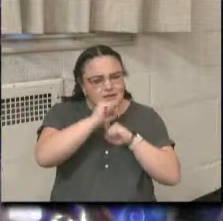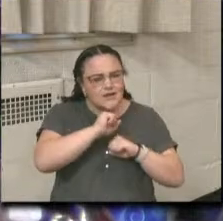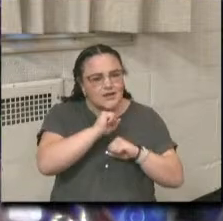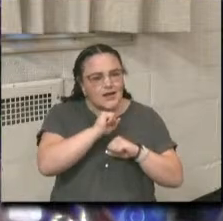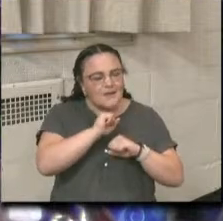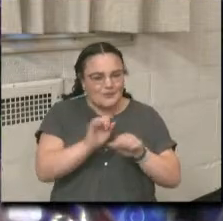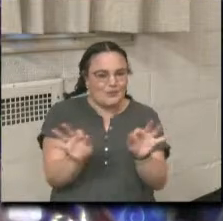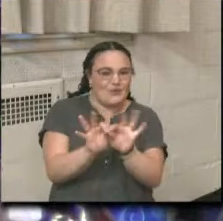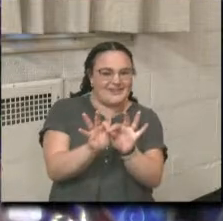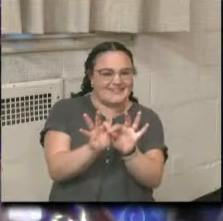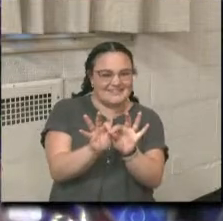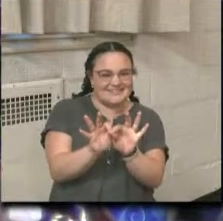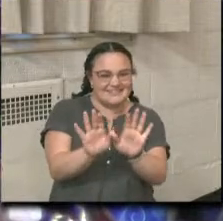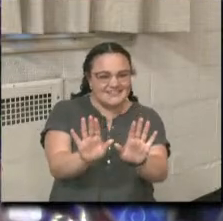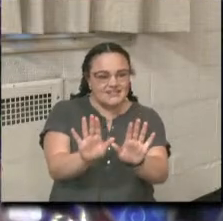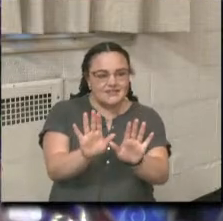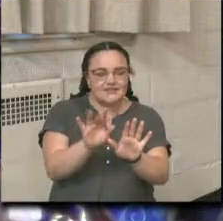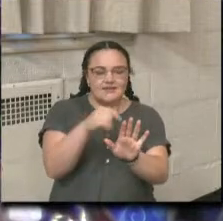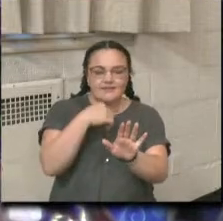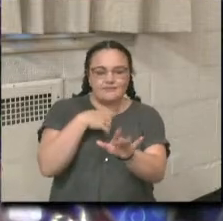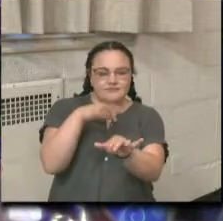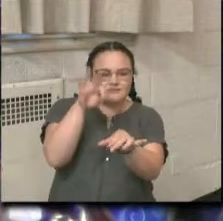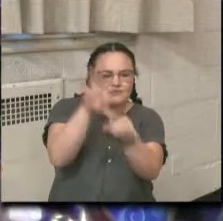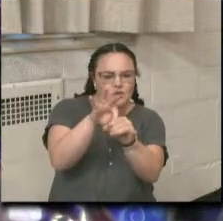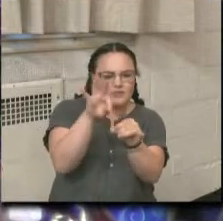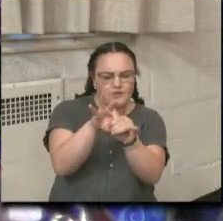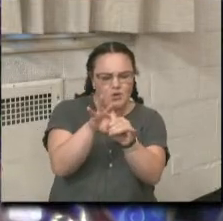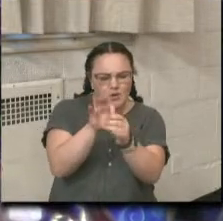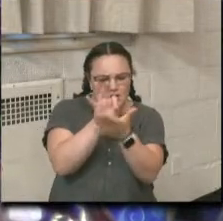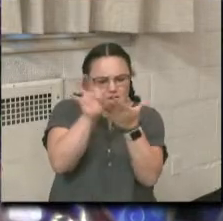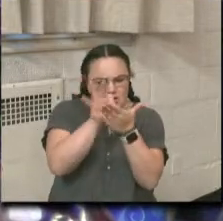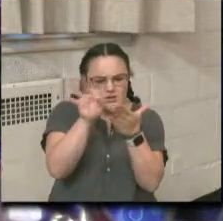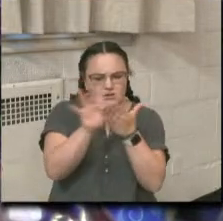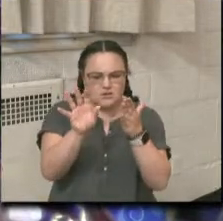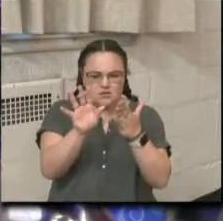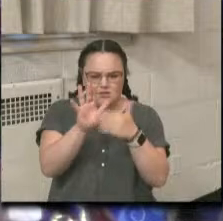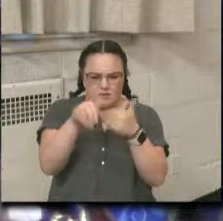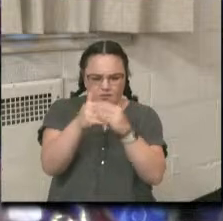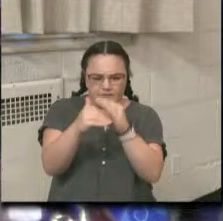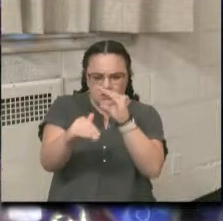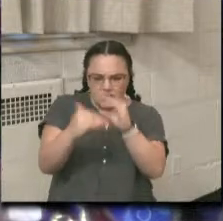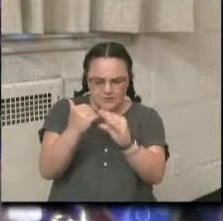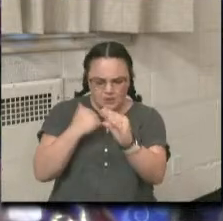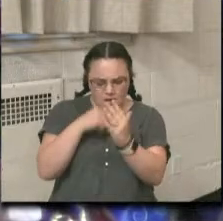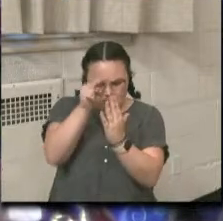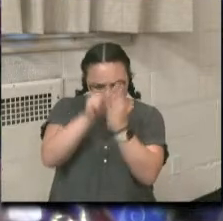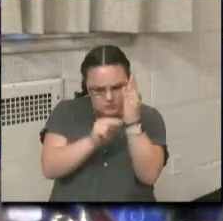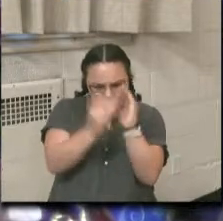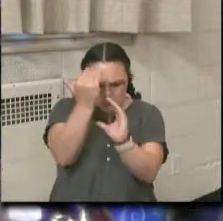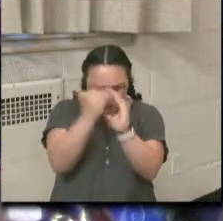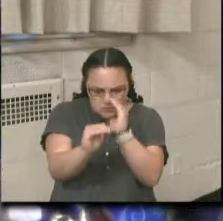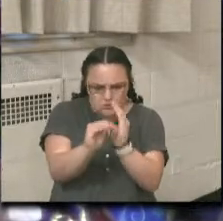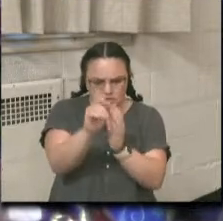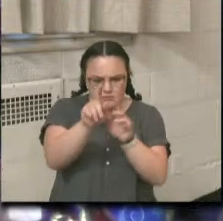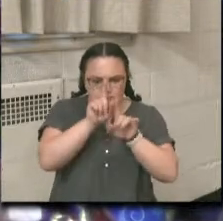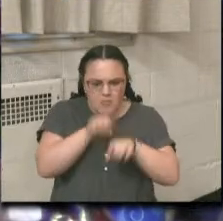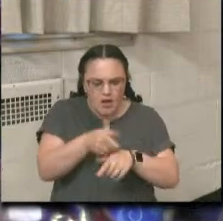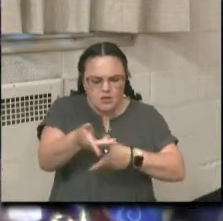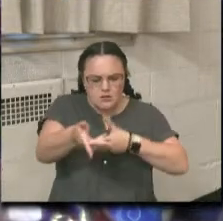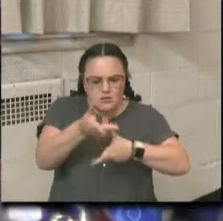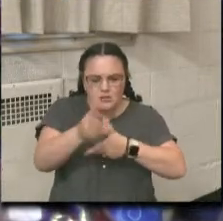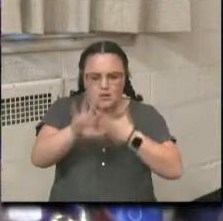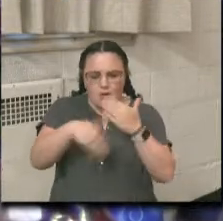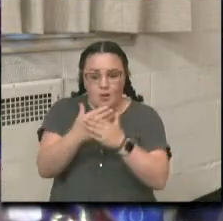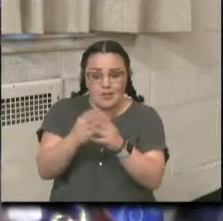proud to say that every vote I took, every email I responded to, every program I attended, and every motion I